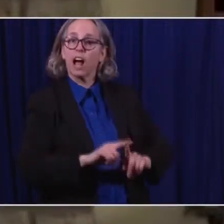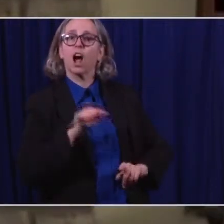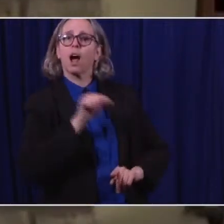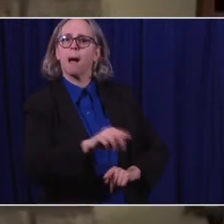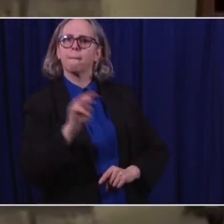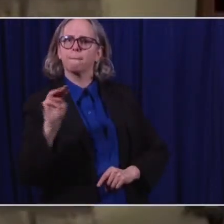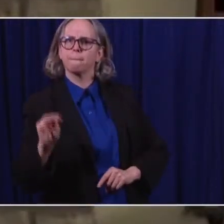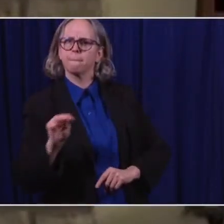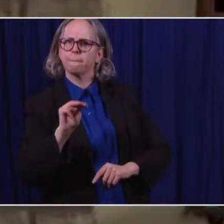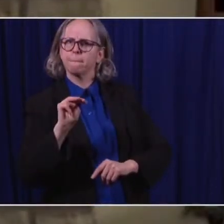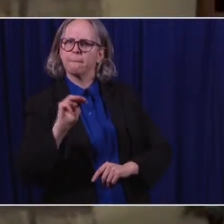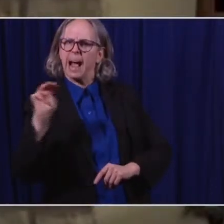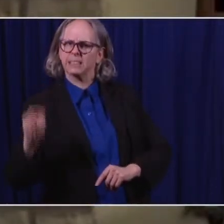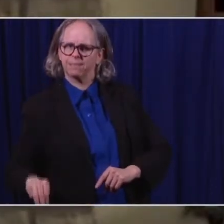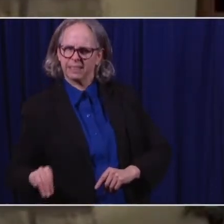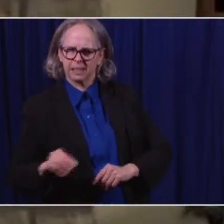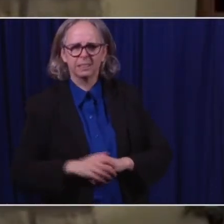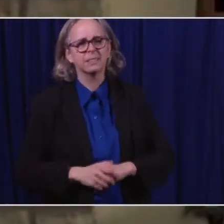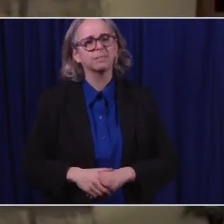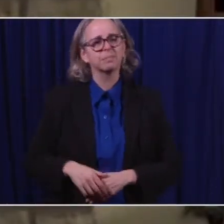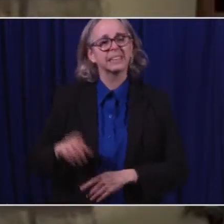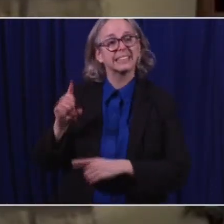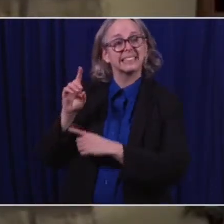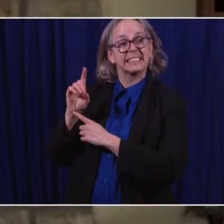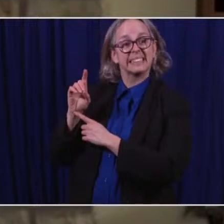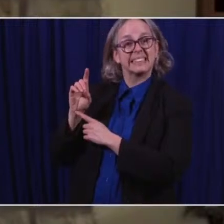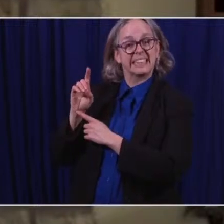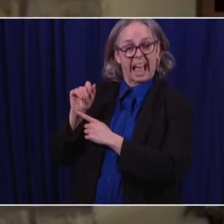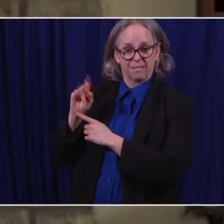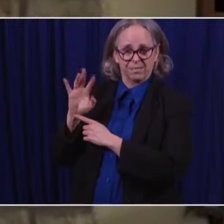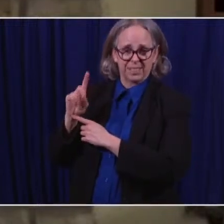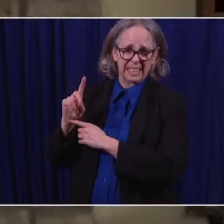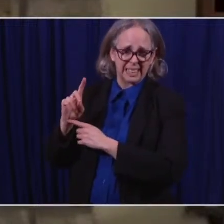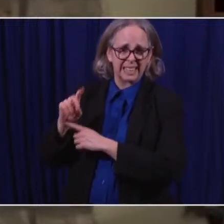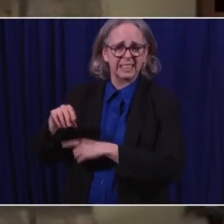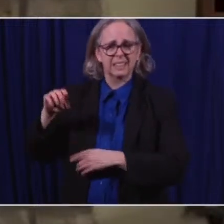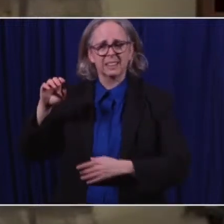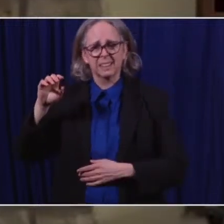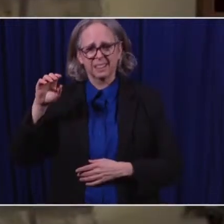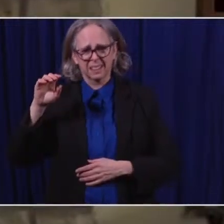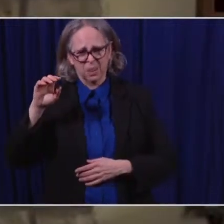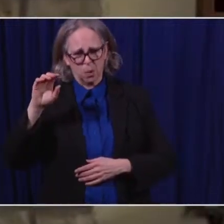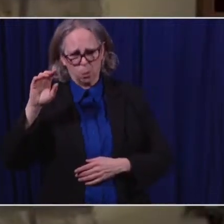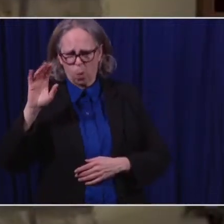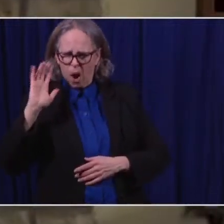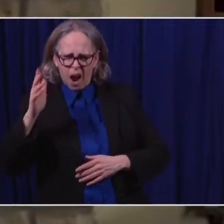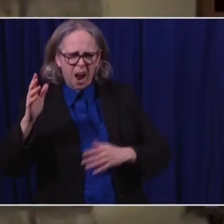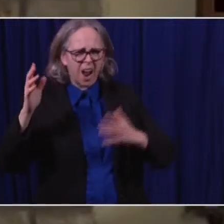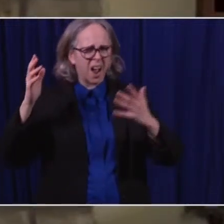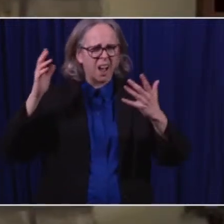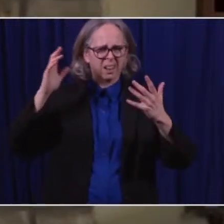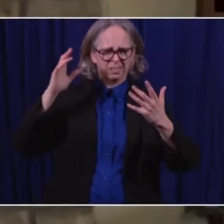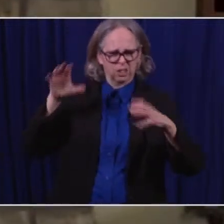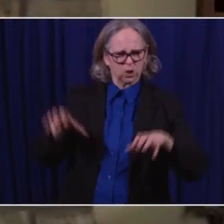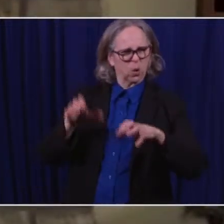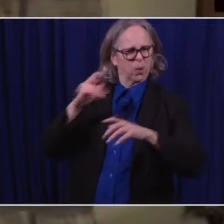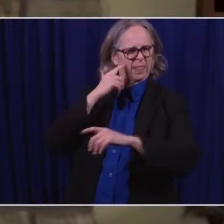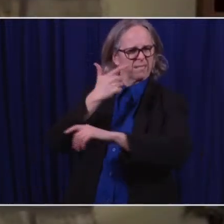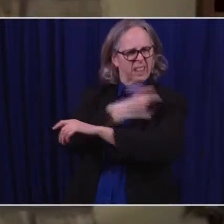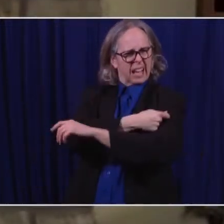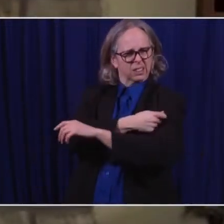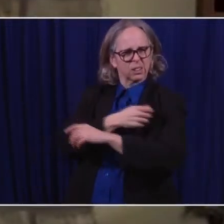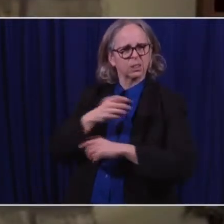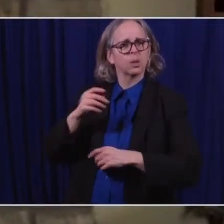where David Finley is going to be vaccinated. With us is Brian Galuzny, Chief Pharmacist